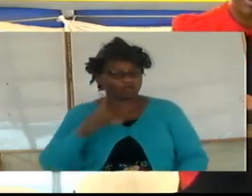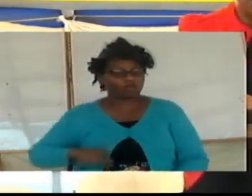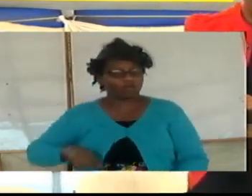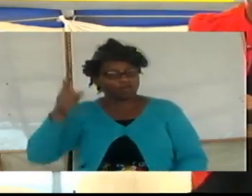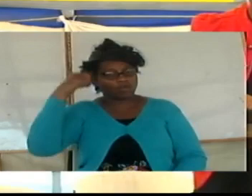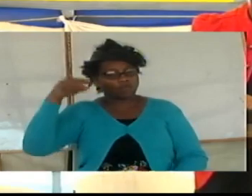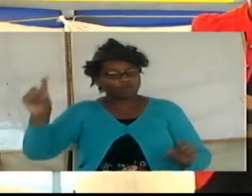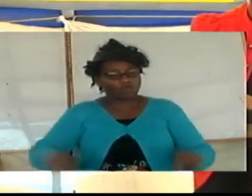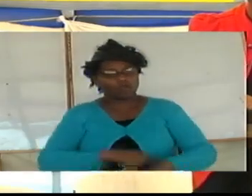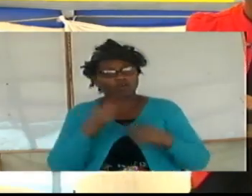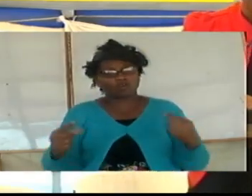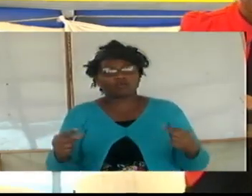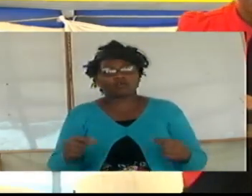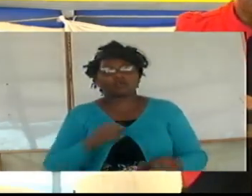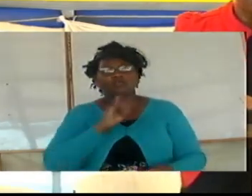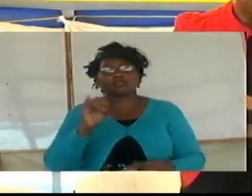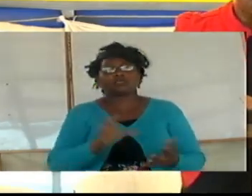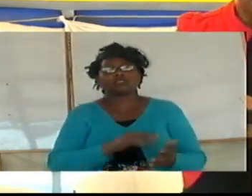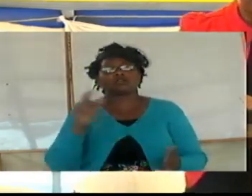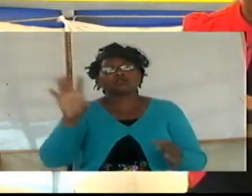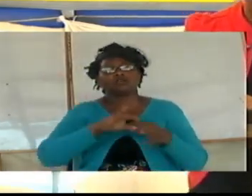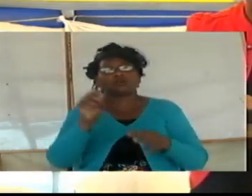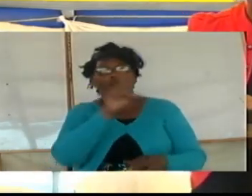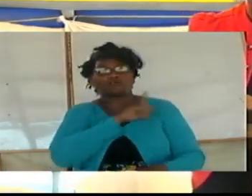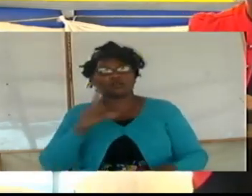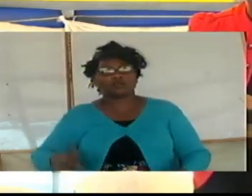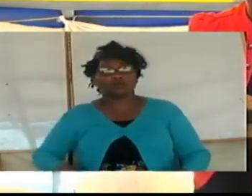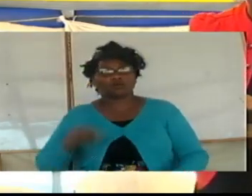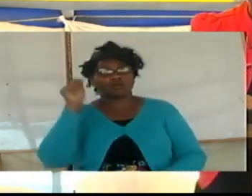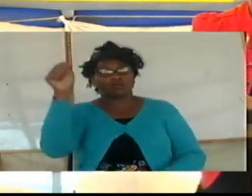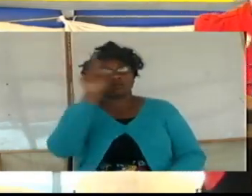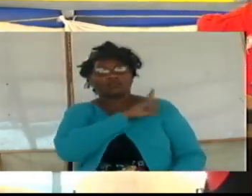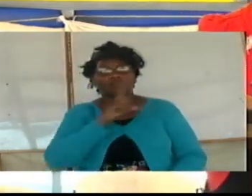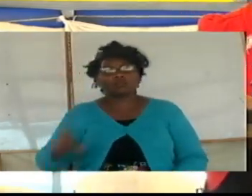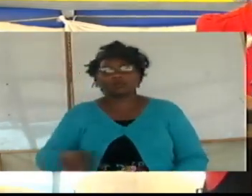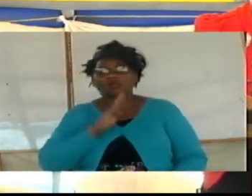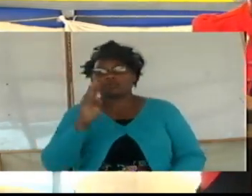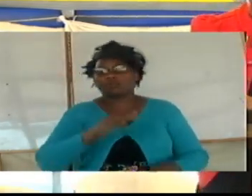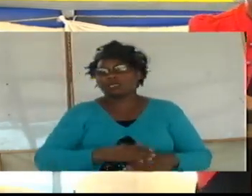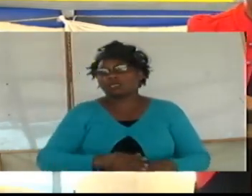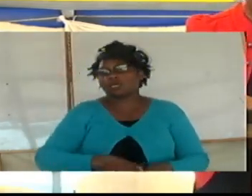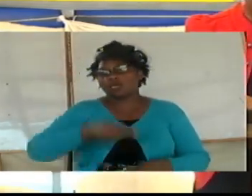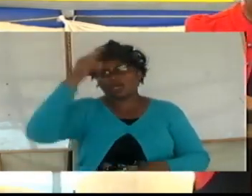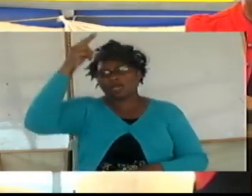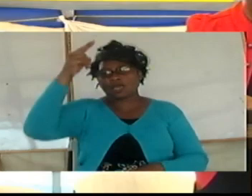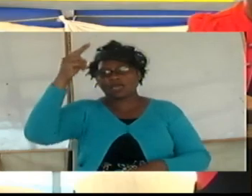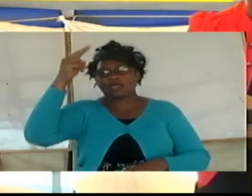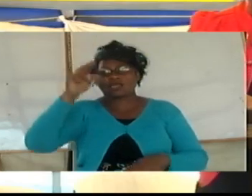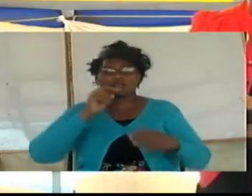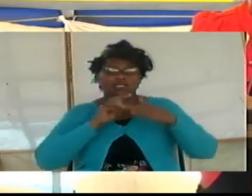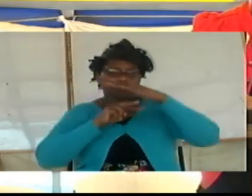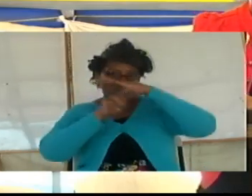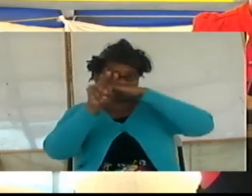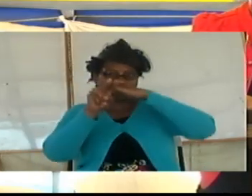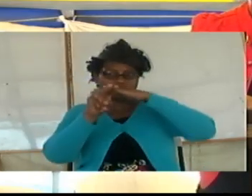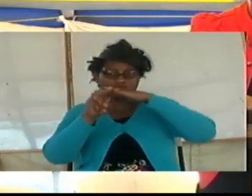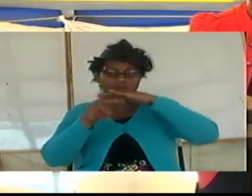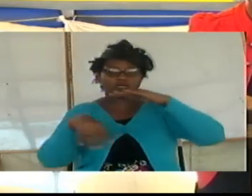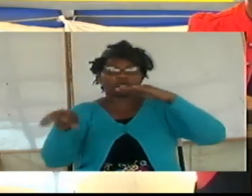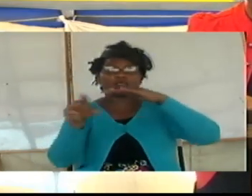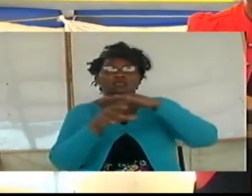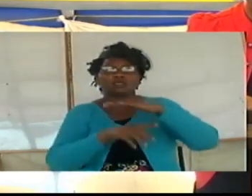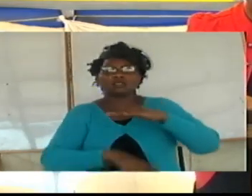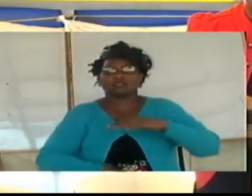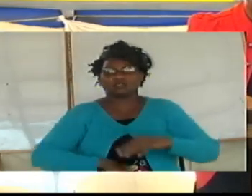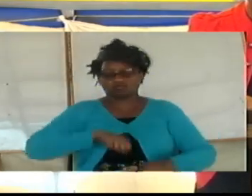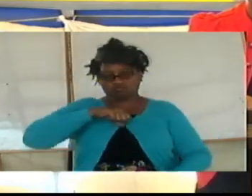glory of the Lord. Though the Lord be high, yet hath he respect unto the lowly, but the proud he